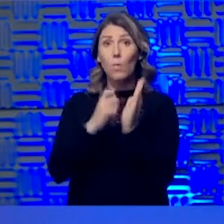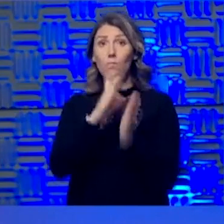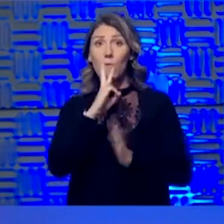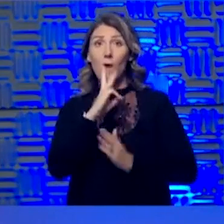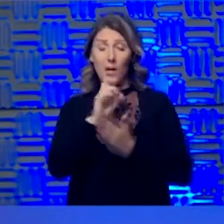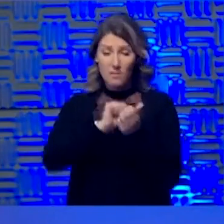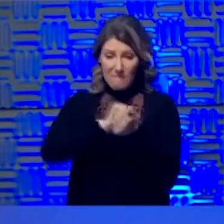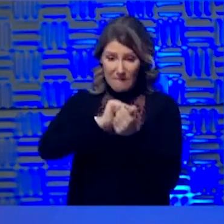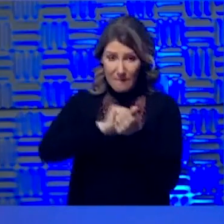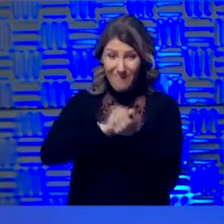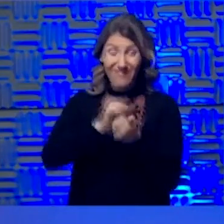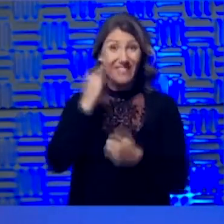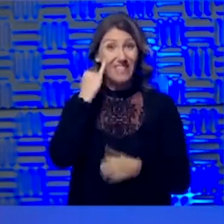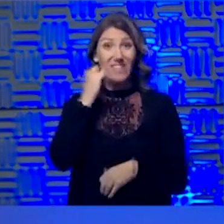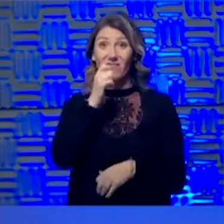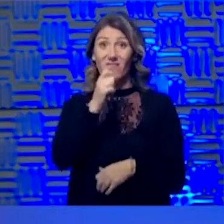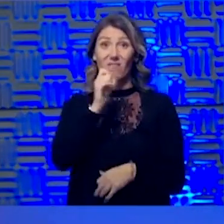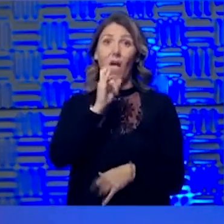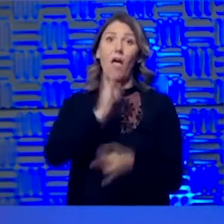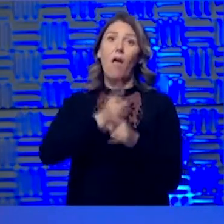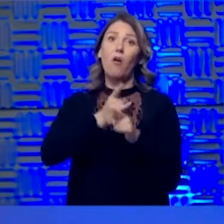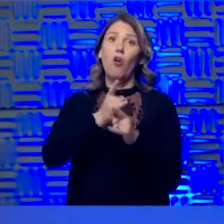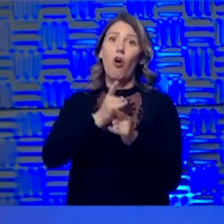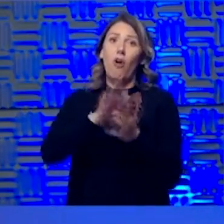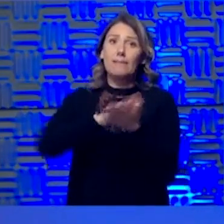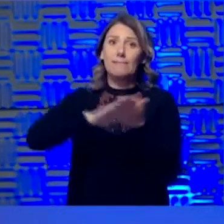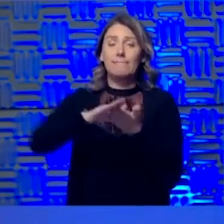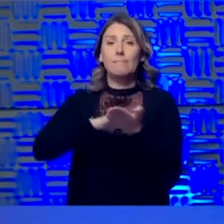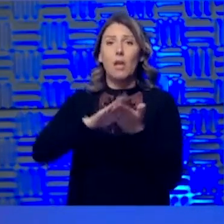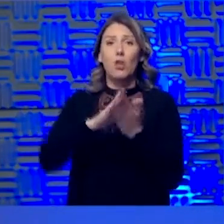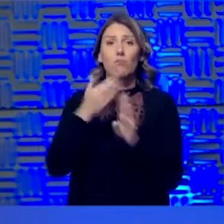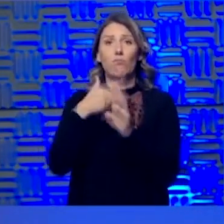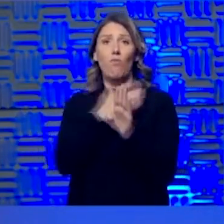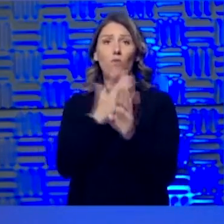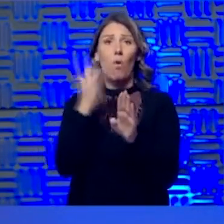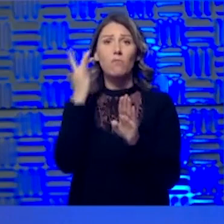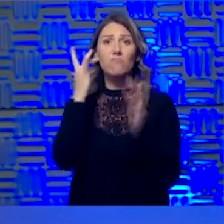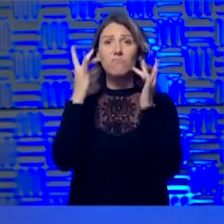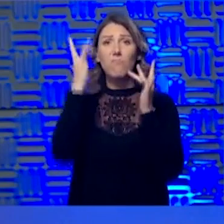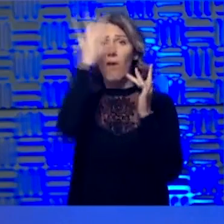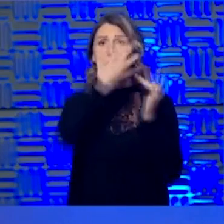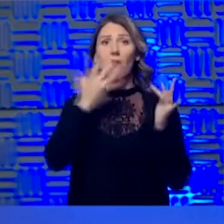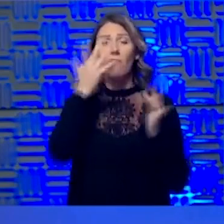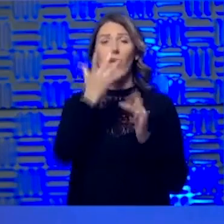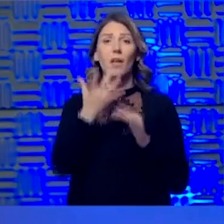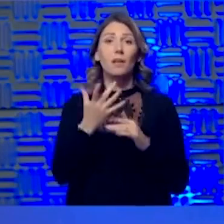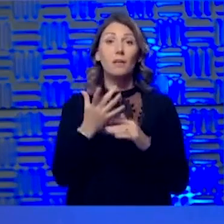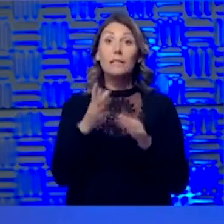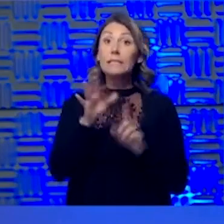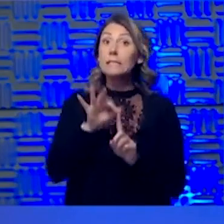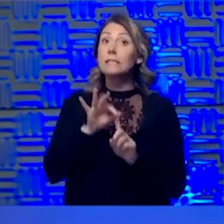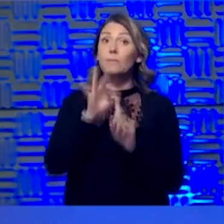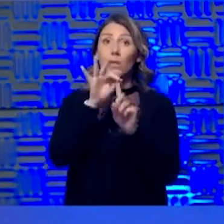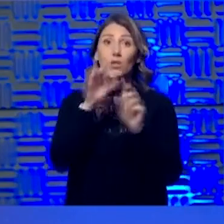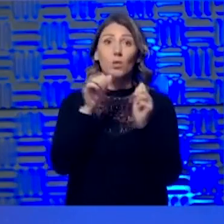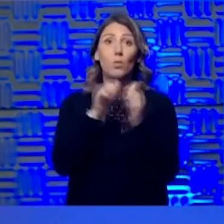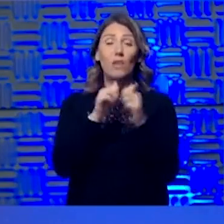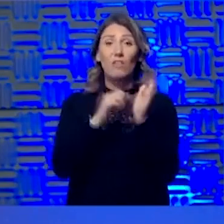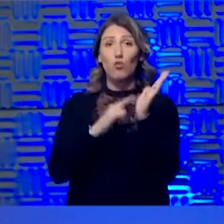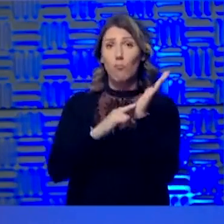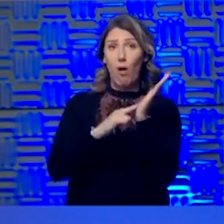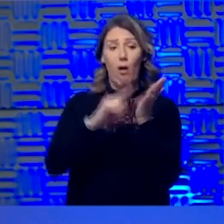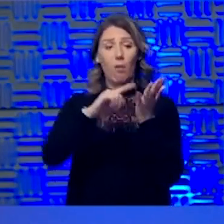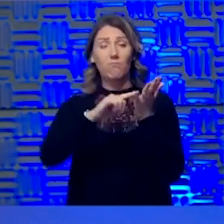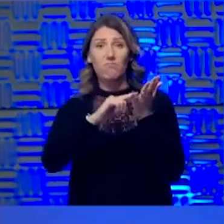water, certainly use alcohol sanitizer before touching any other parts of your face, especially with your palmar side,